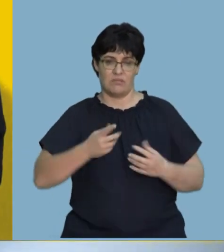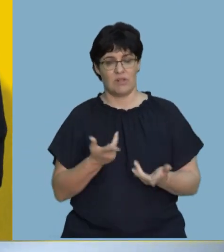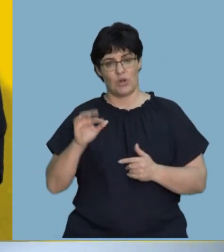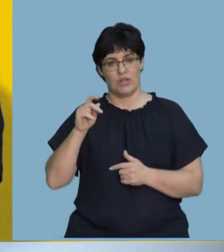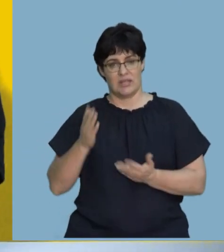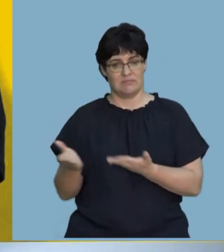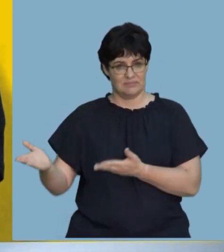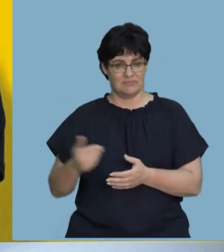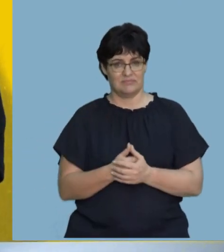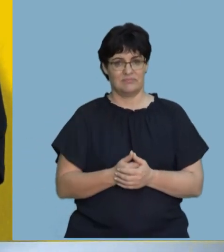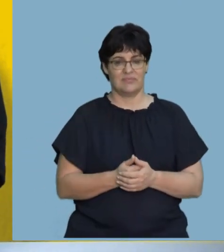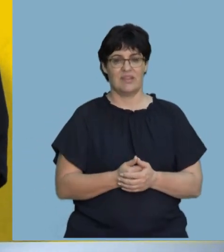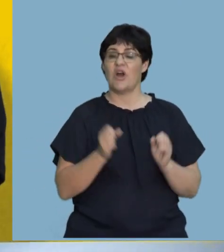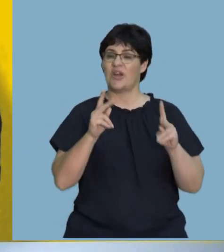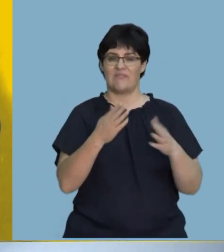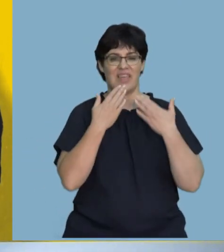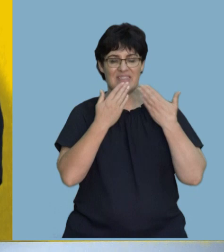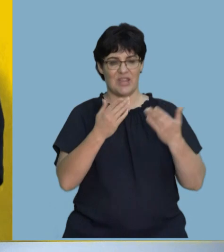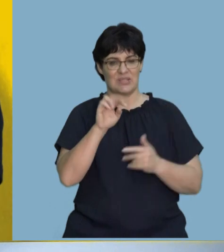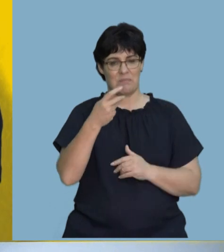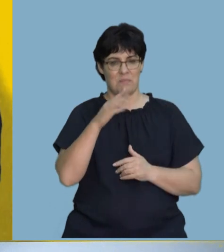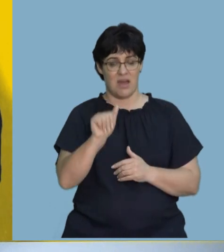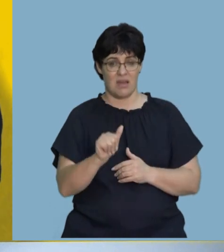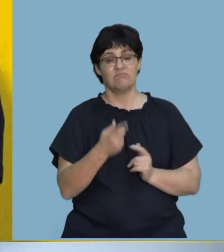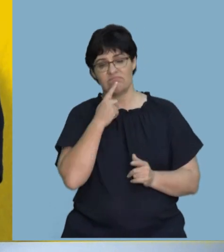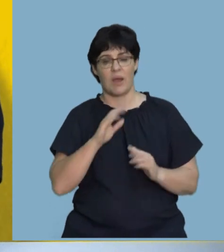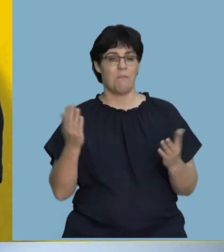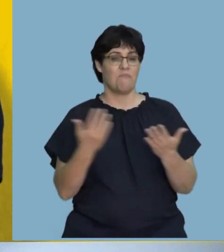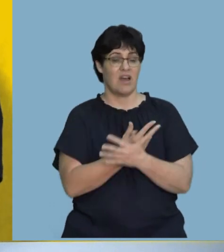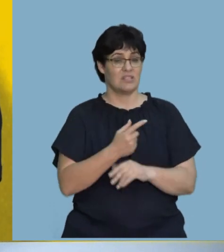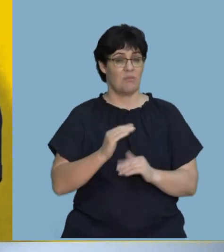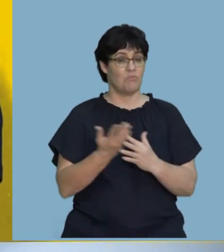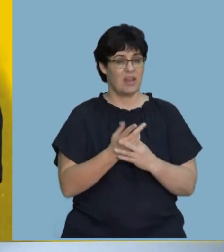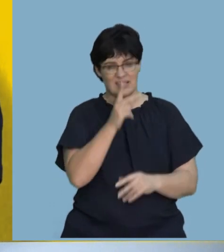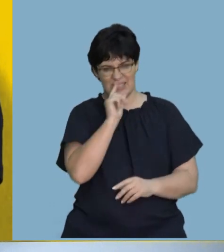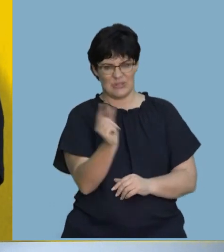All right. Thank you, Themba. Matrix, let's take a quick break and we'll see you straight after this.